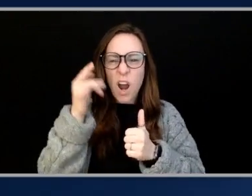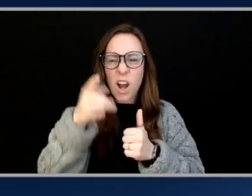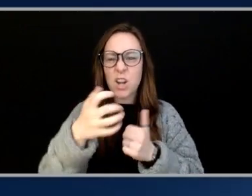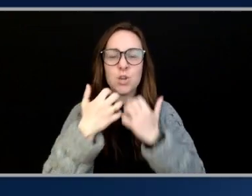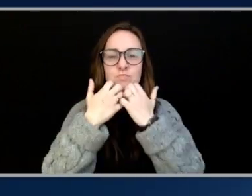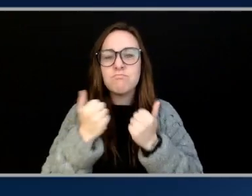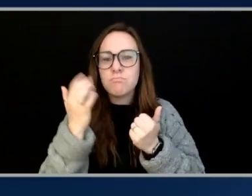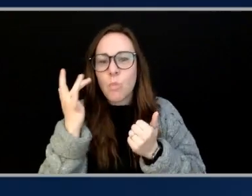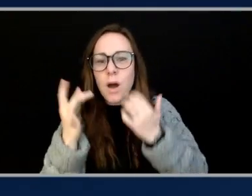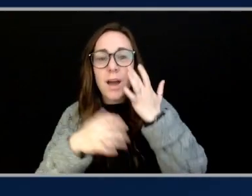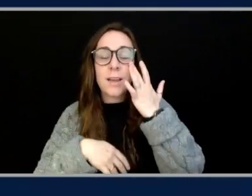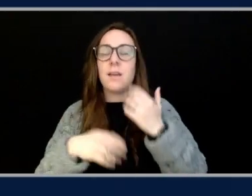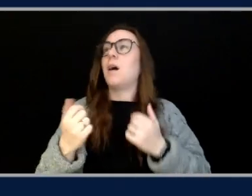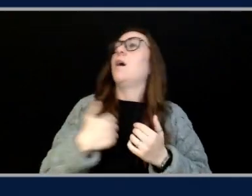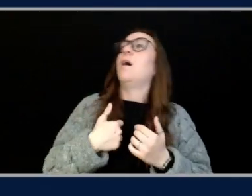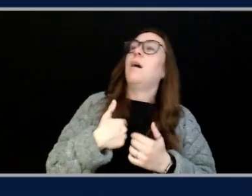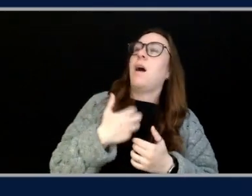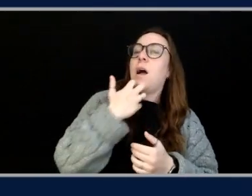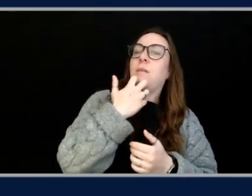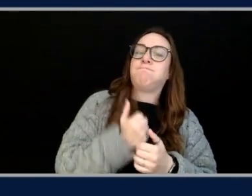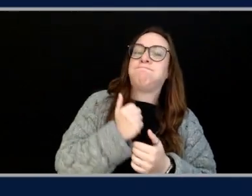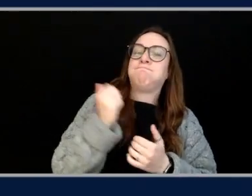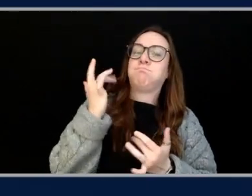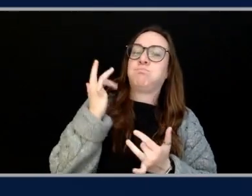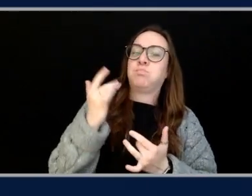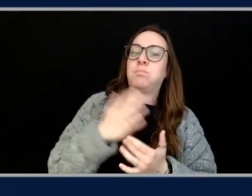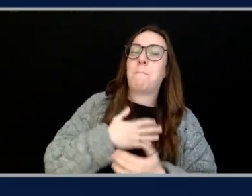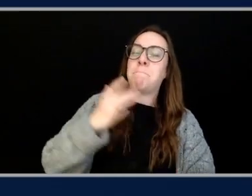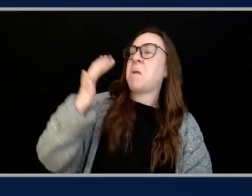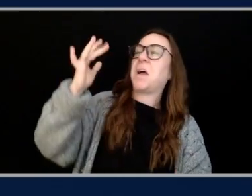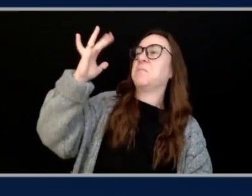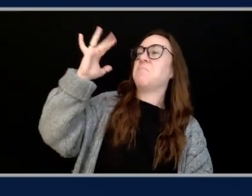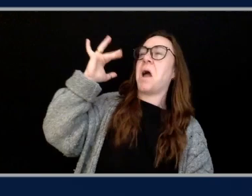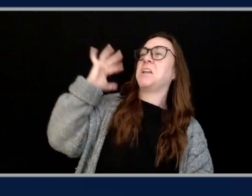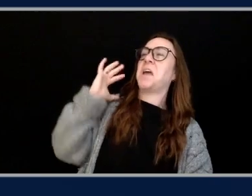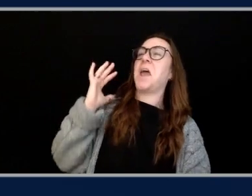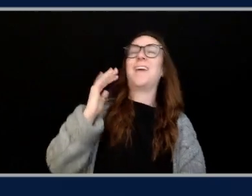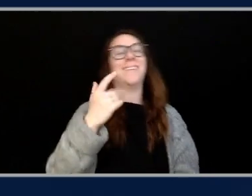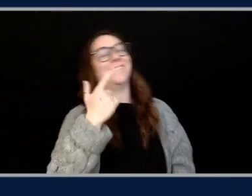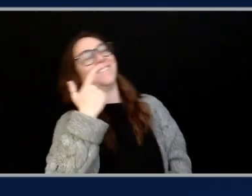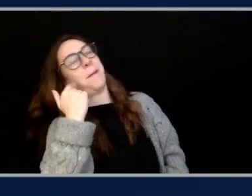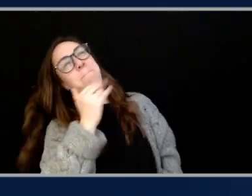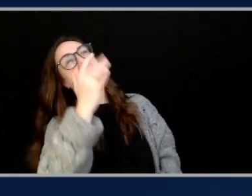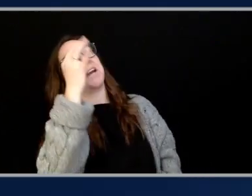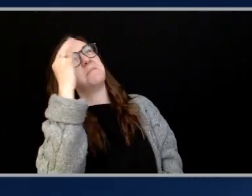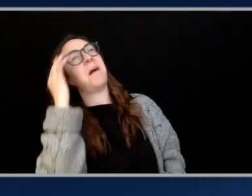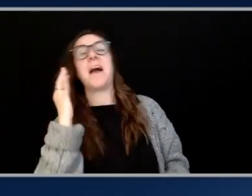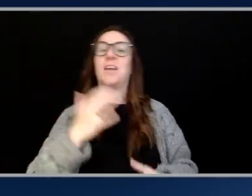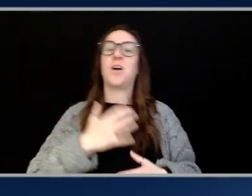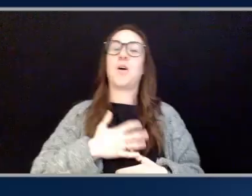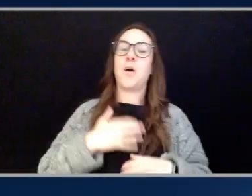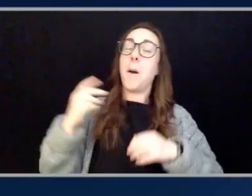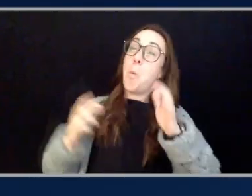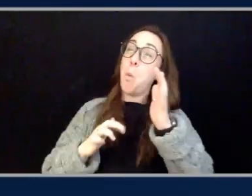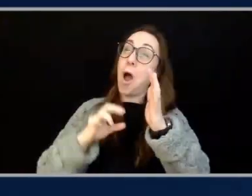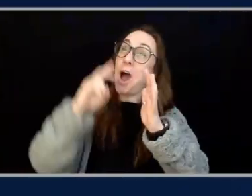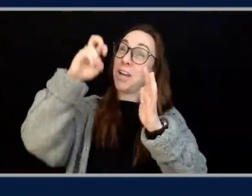I care about it because, back in my day, back in my day, walking uphill both ways in the